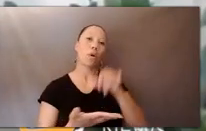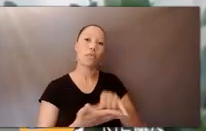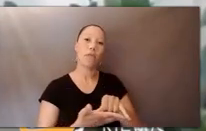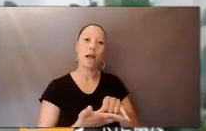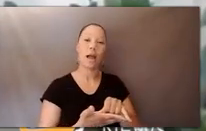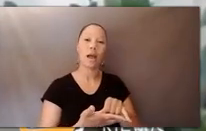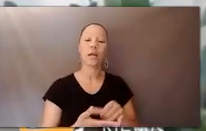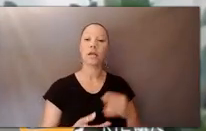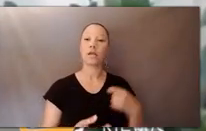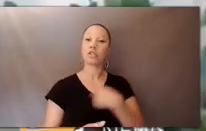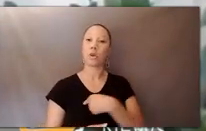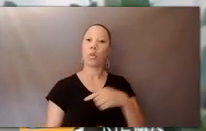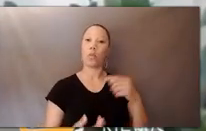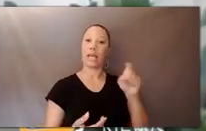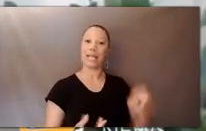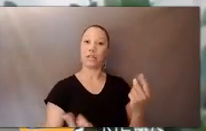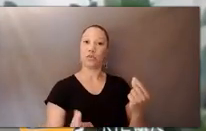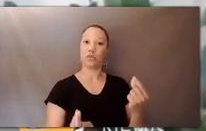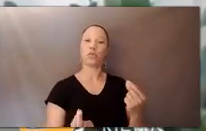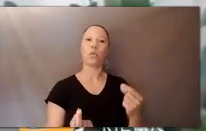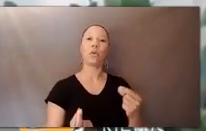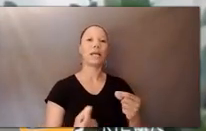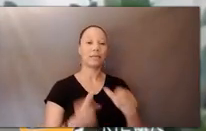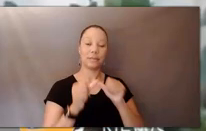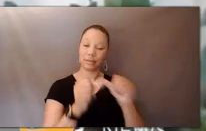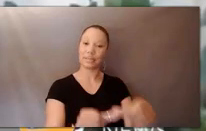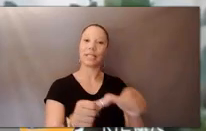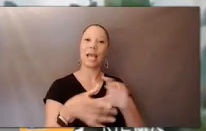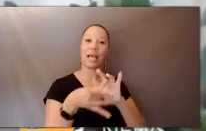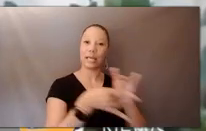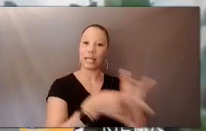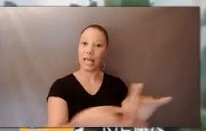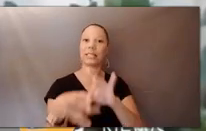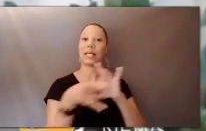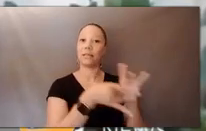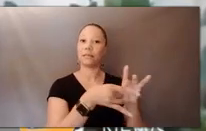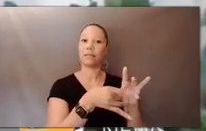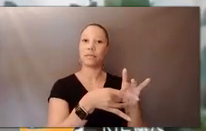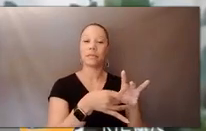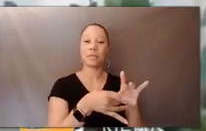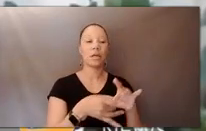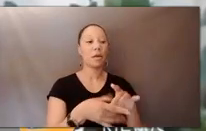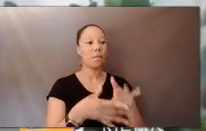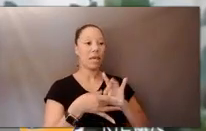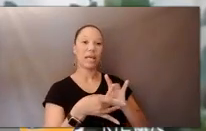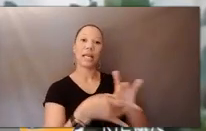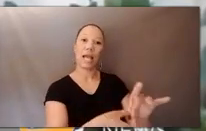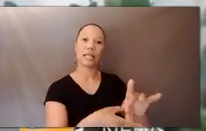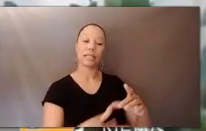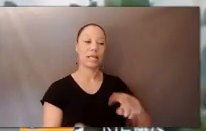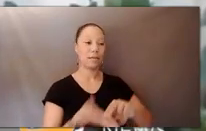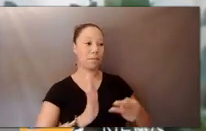the things that we have to do is stay connected. And being connected is really about having a